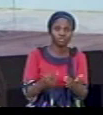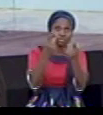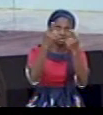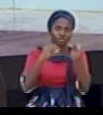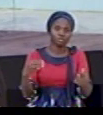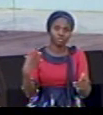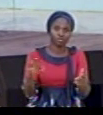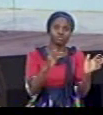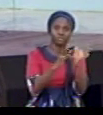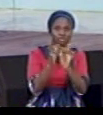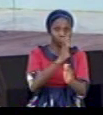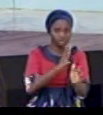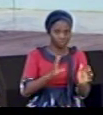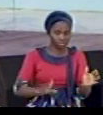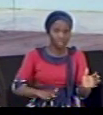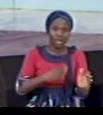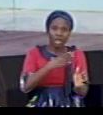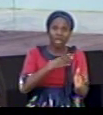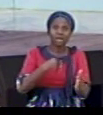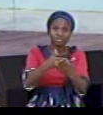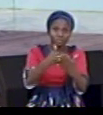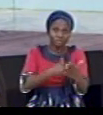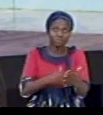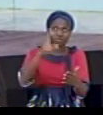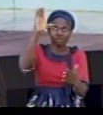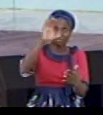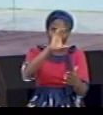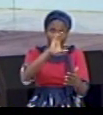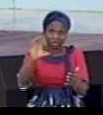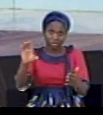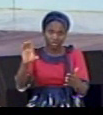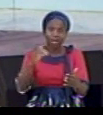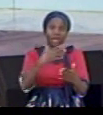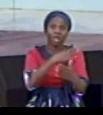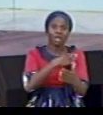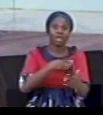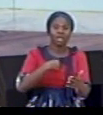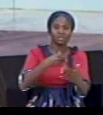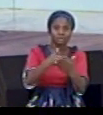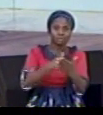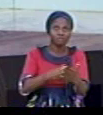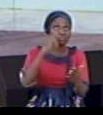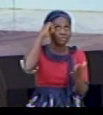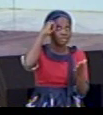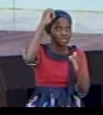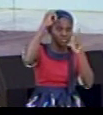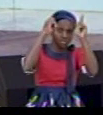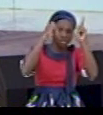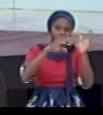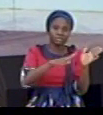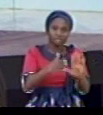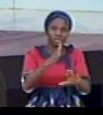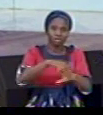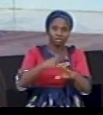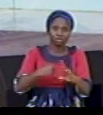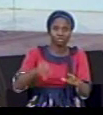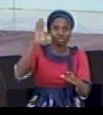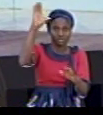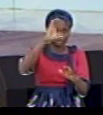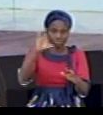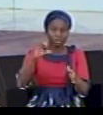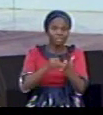Christ, and before Calvary, and before he died on the cross, it was before